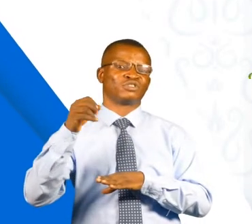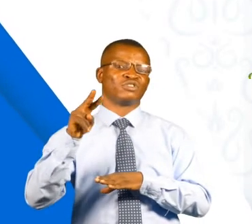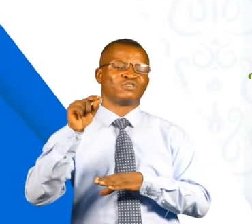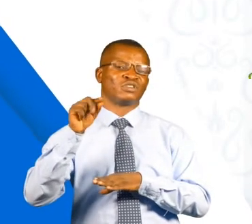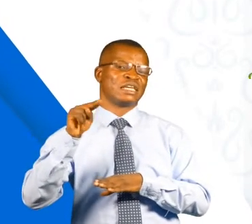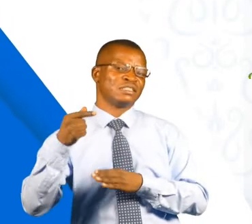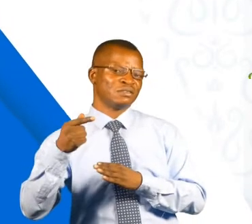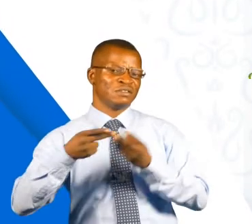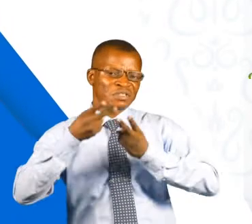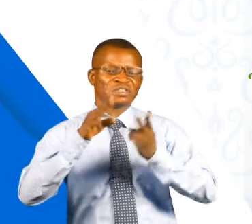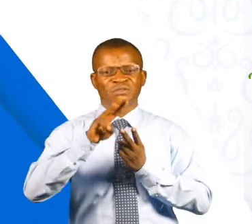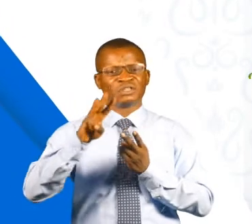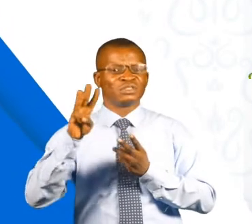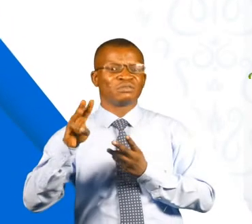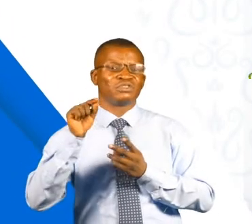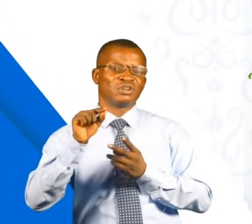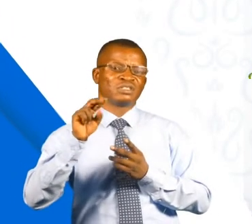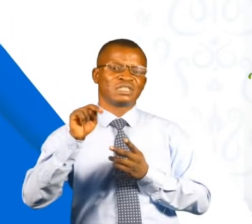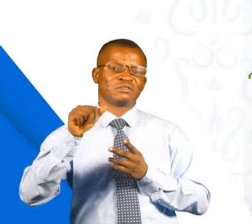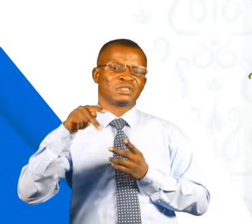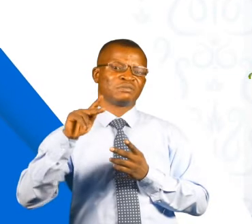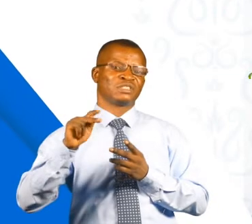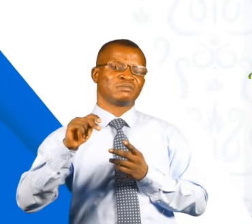info@naptip.gov.ng. Visit our website